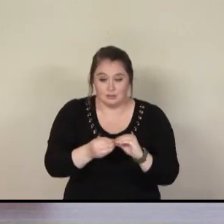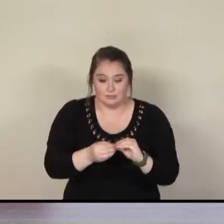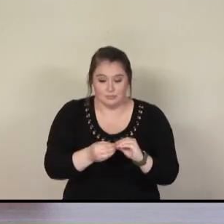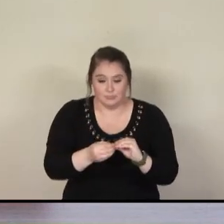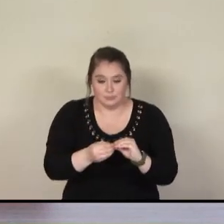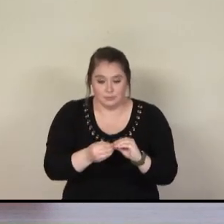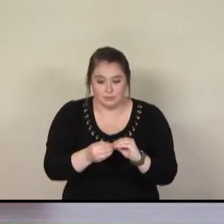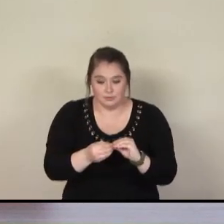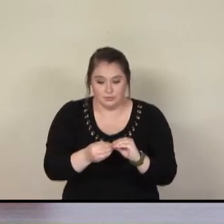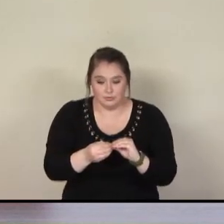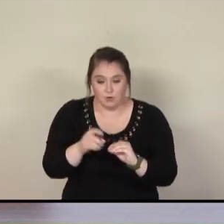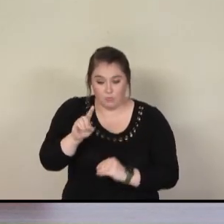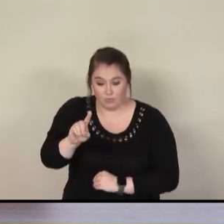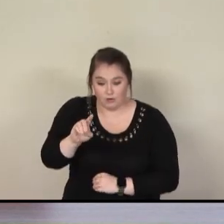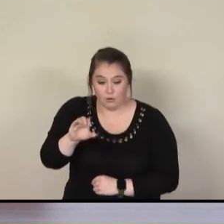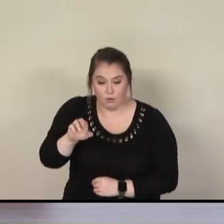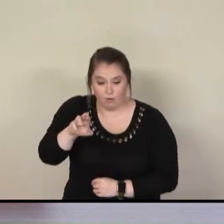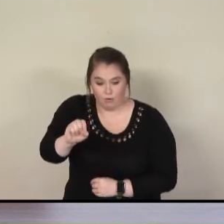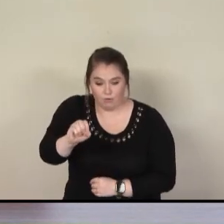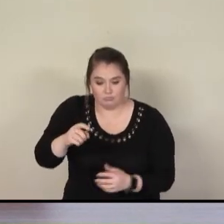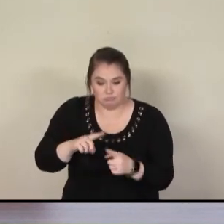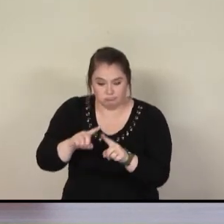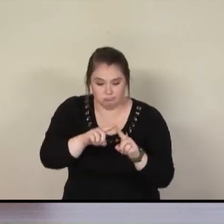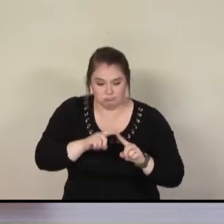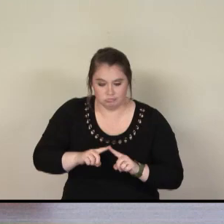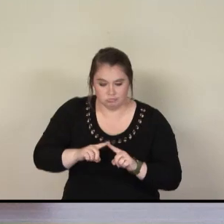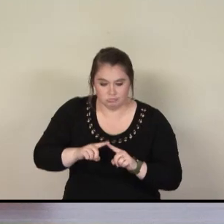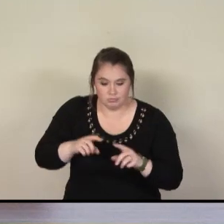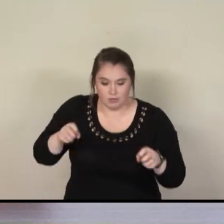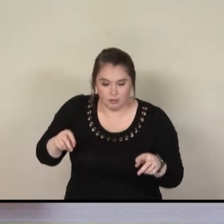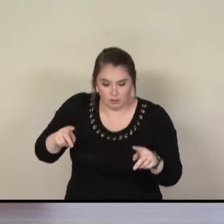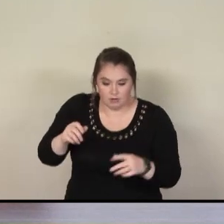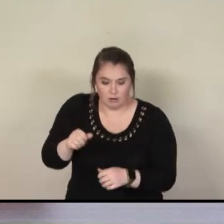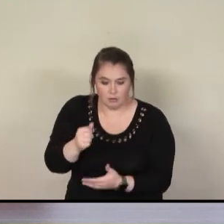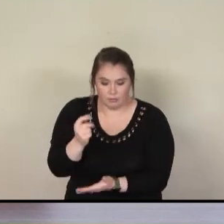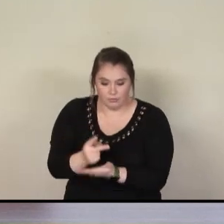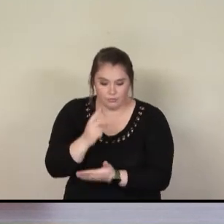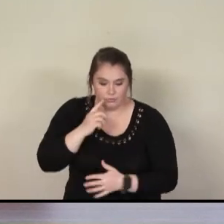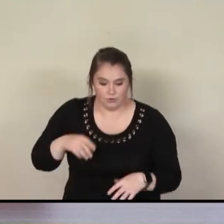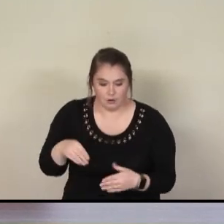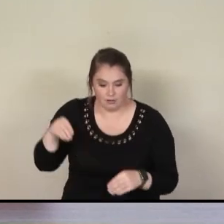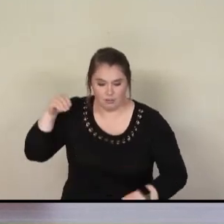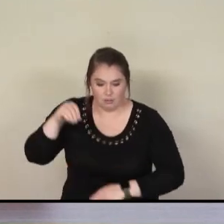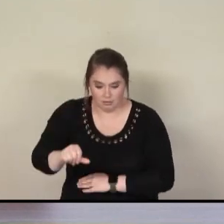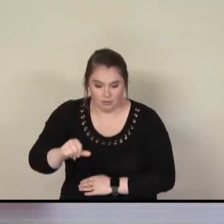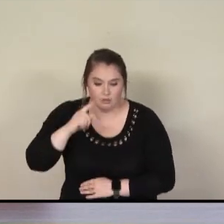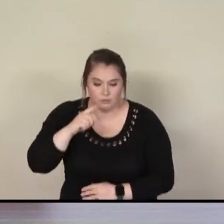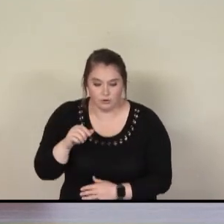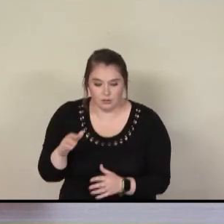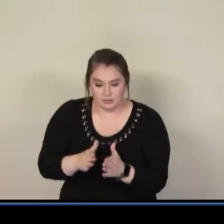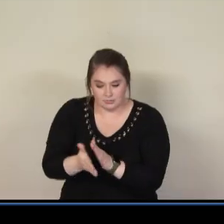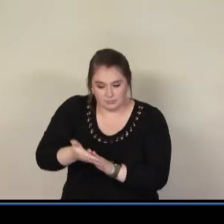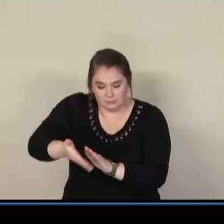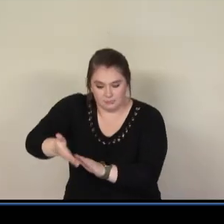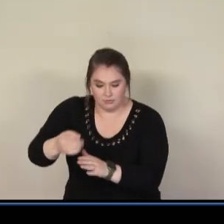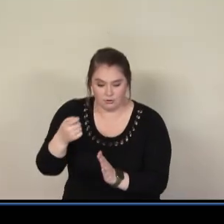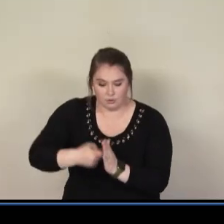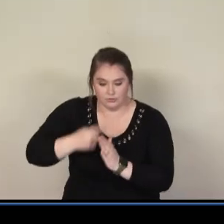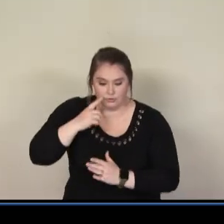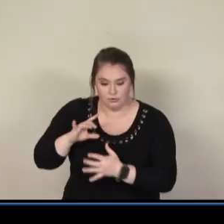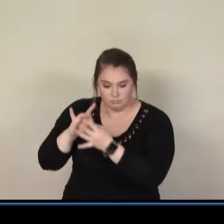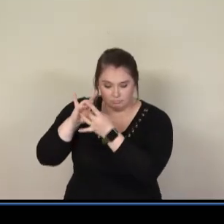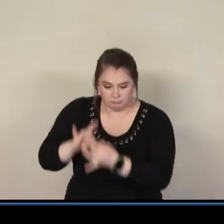core construction and time extension, fire lane repair allowance, and approval of allowance expenditure for accelerated costs related to the construction